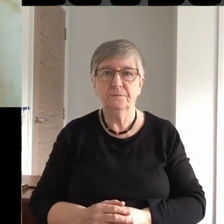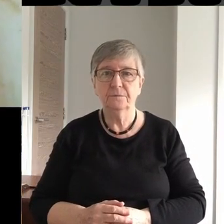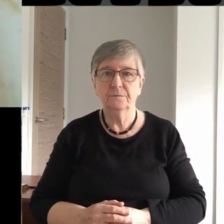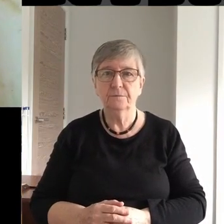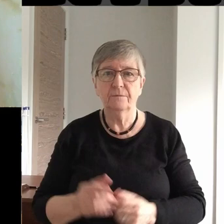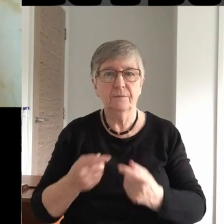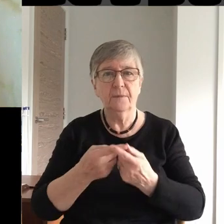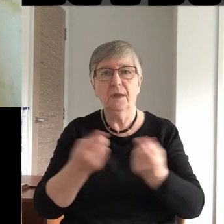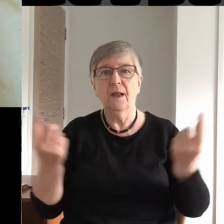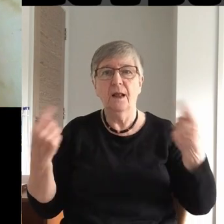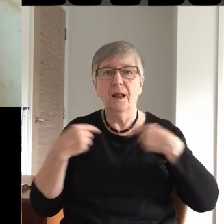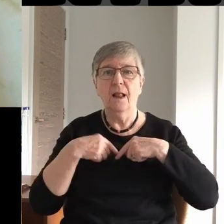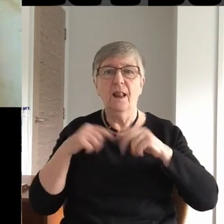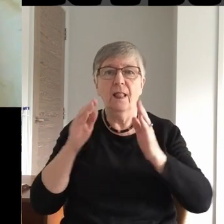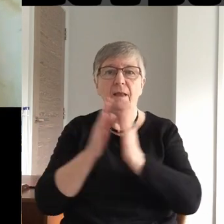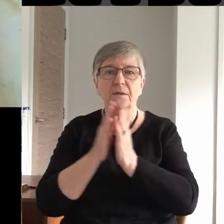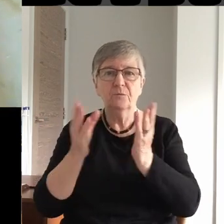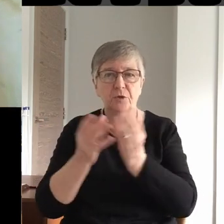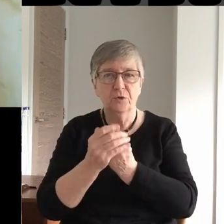Let us pray together.